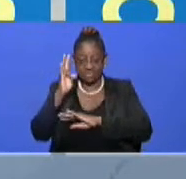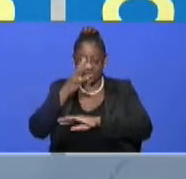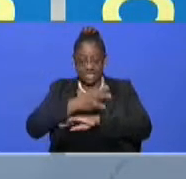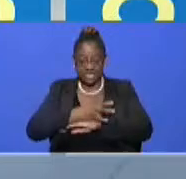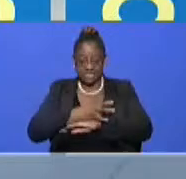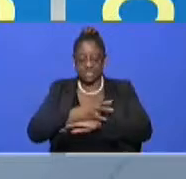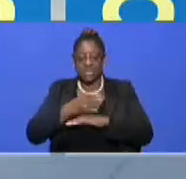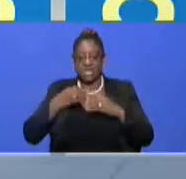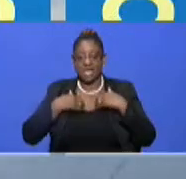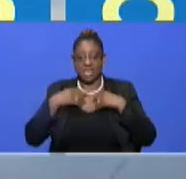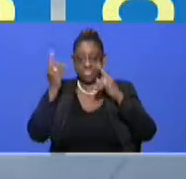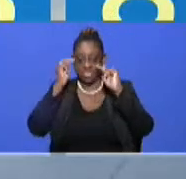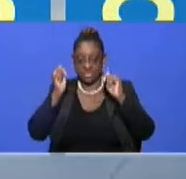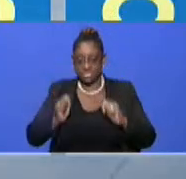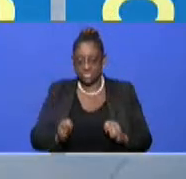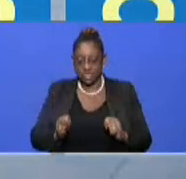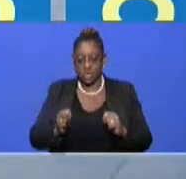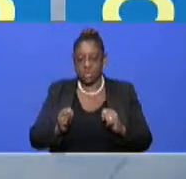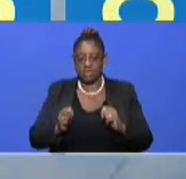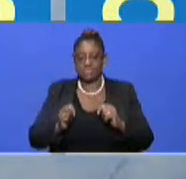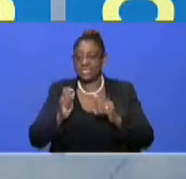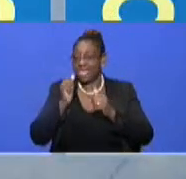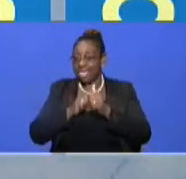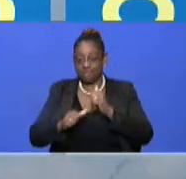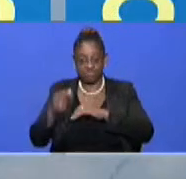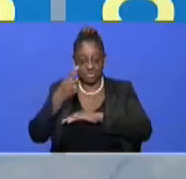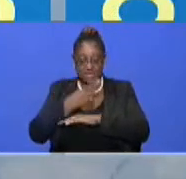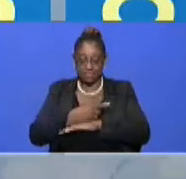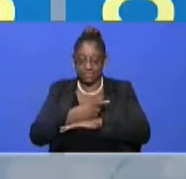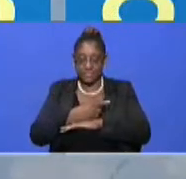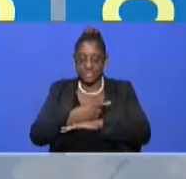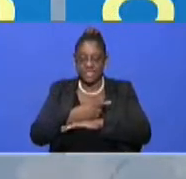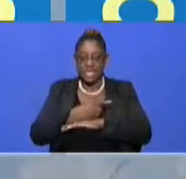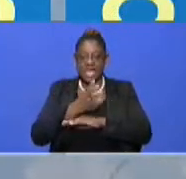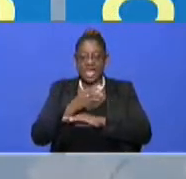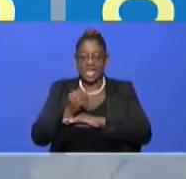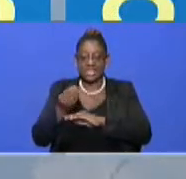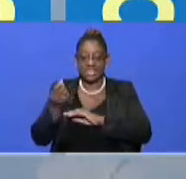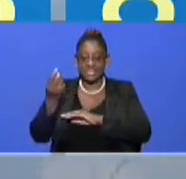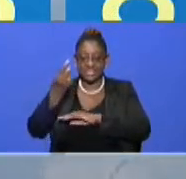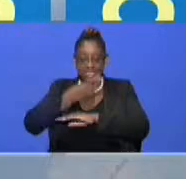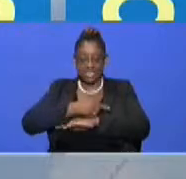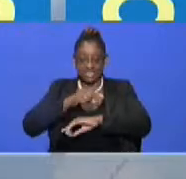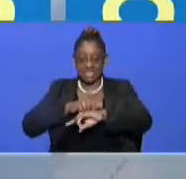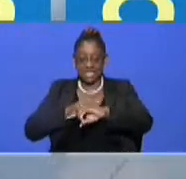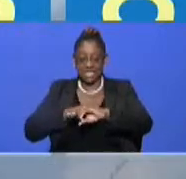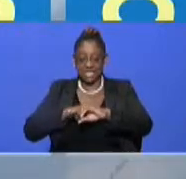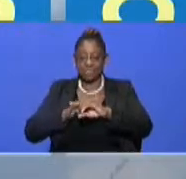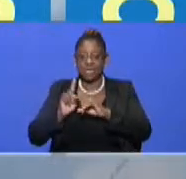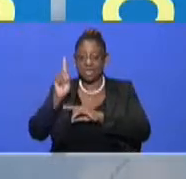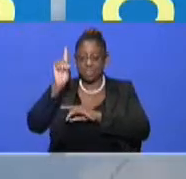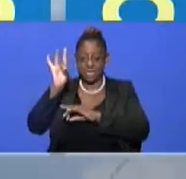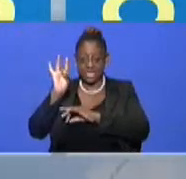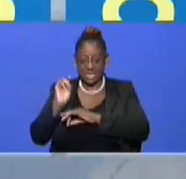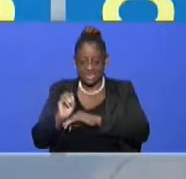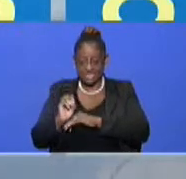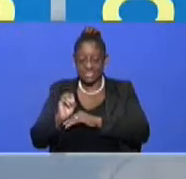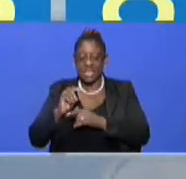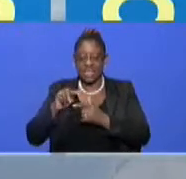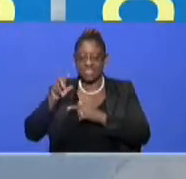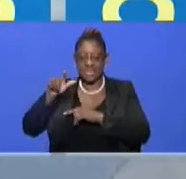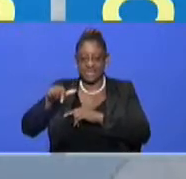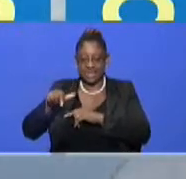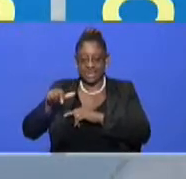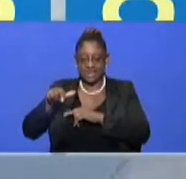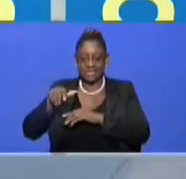going to have showers and thunderstorms in our forecast practically every day, with those daytime temperatures in the upper 80s and nighttime temperatures pretty nice in the mid to